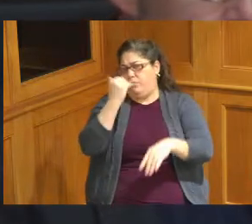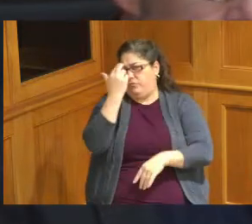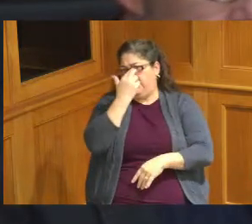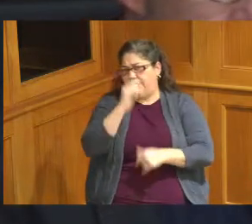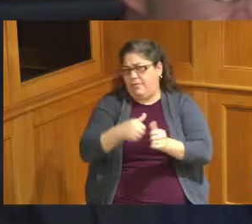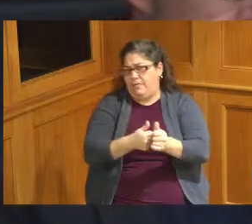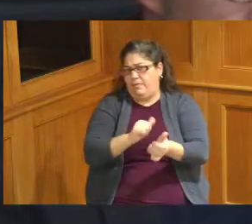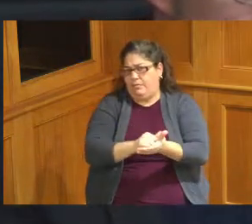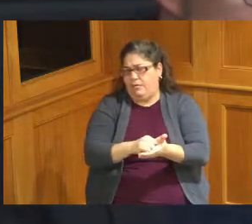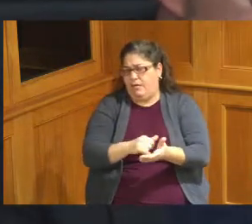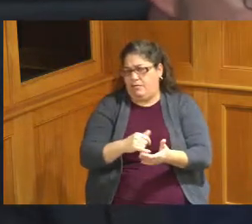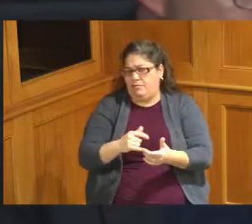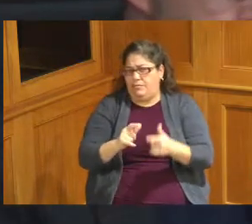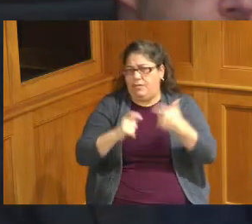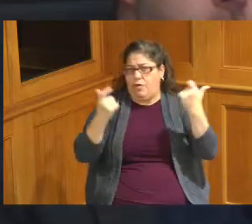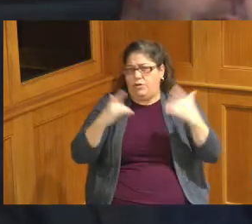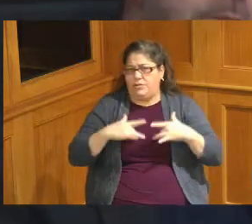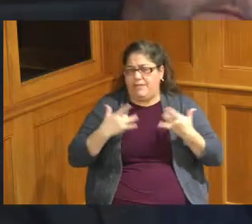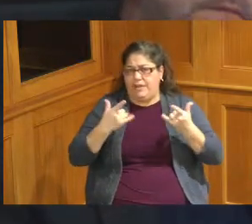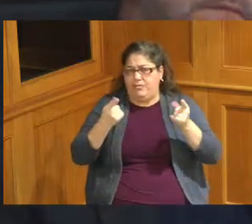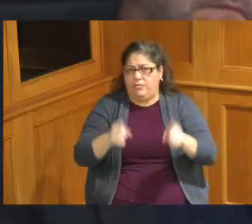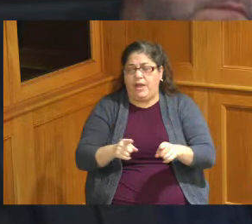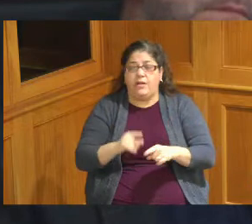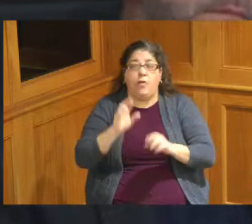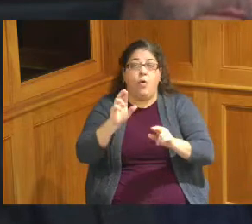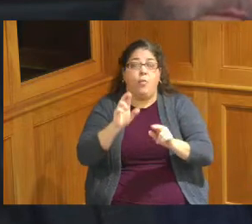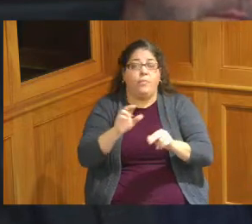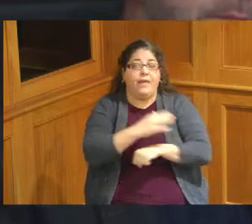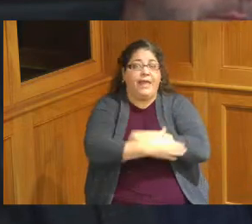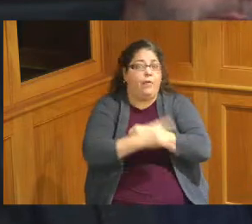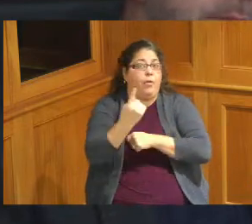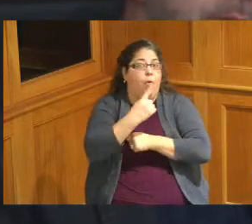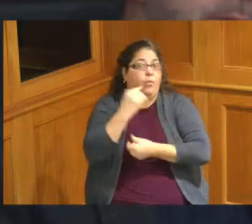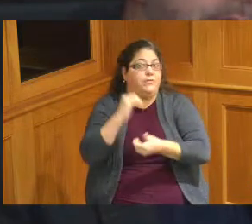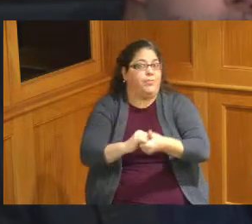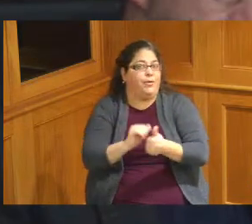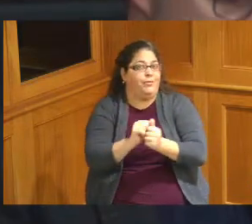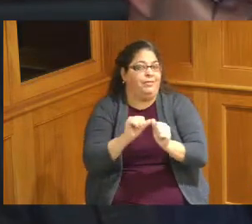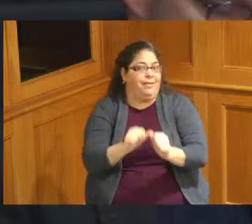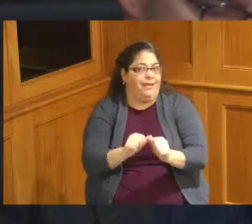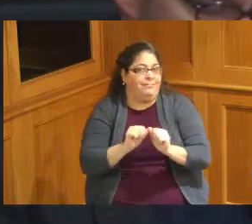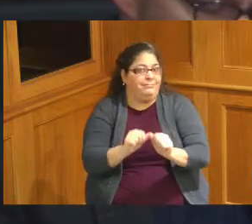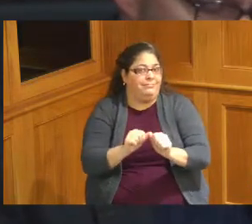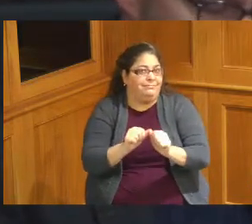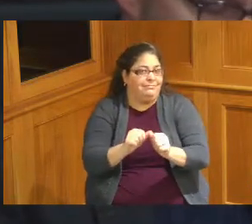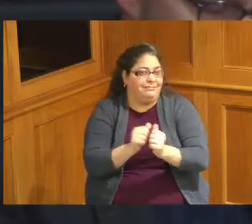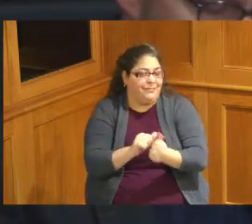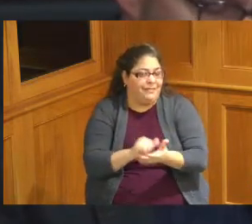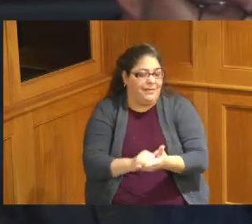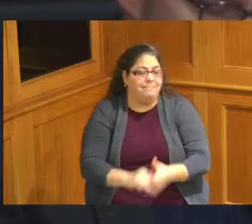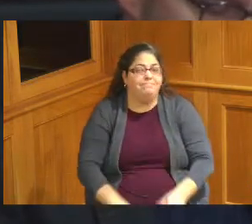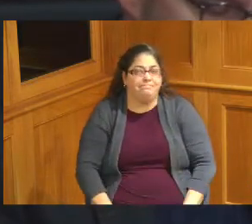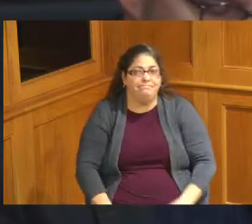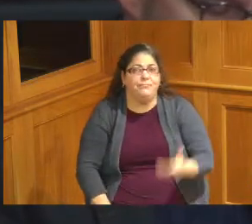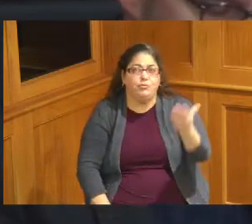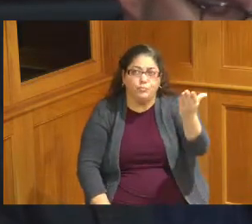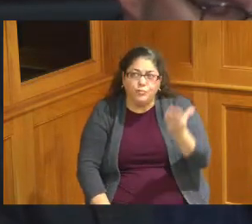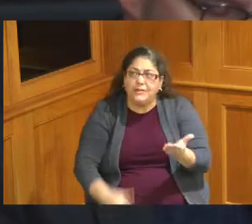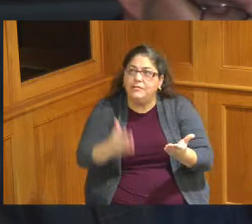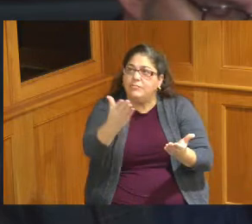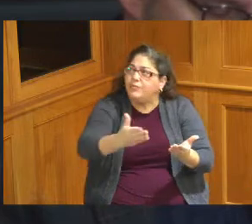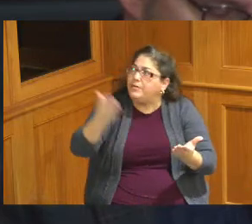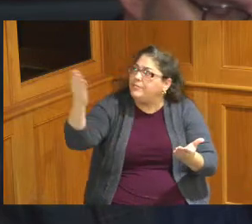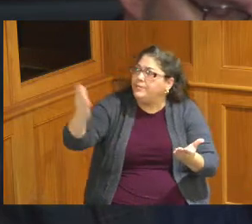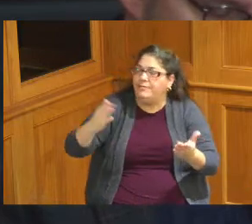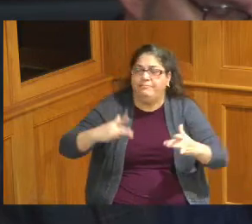from my perspective, I would hope that the county would always be a partner in trying to continue to bring those kinds of events